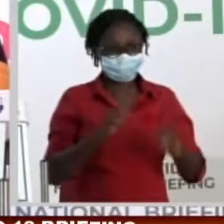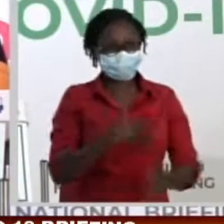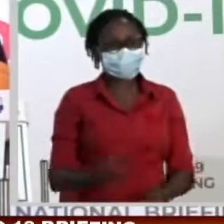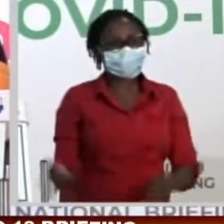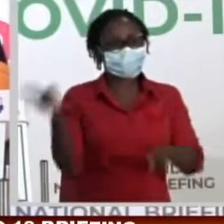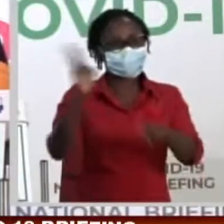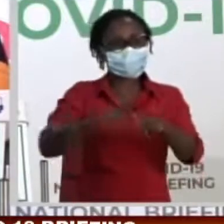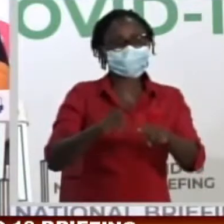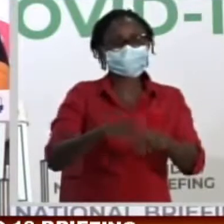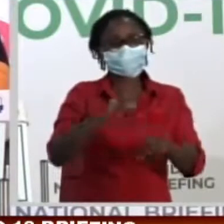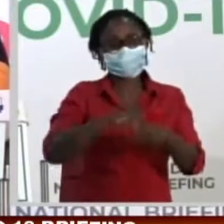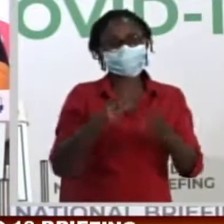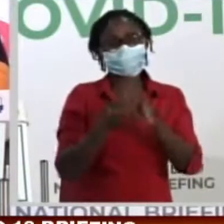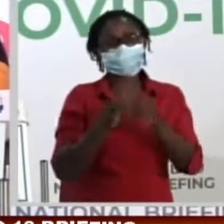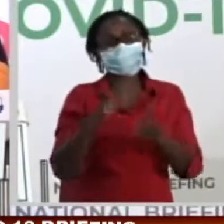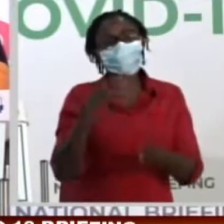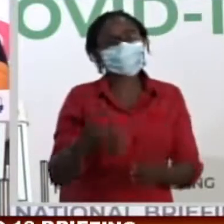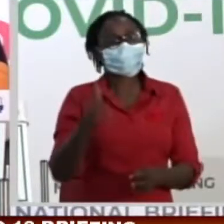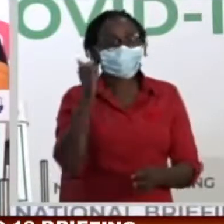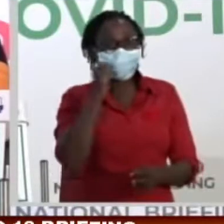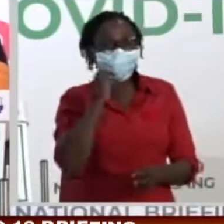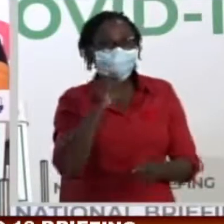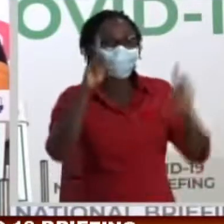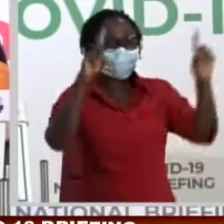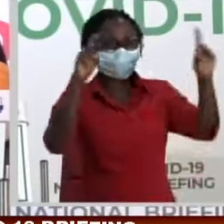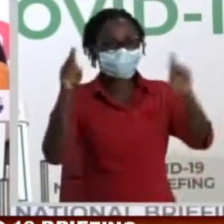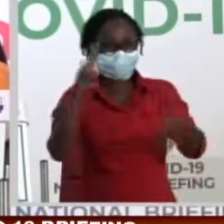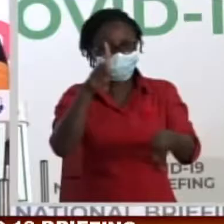daily tested conducted.